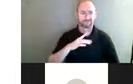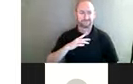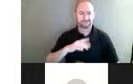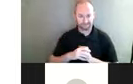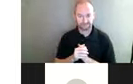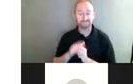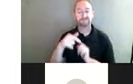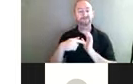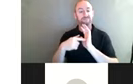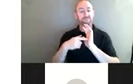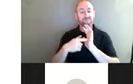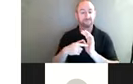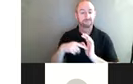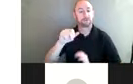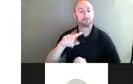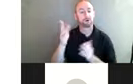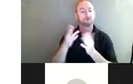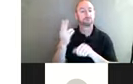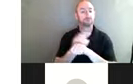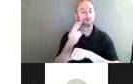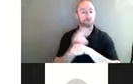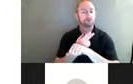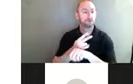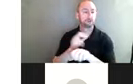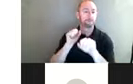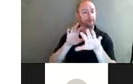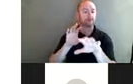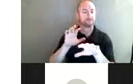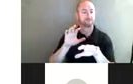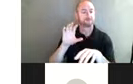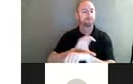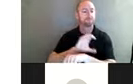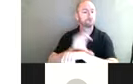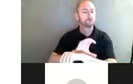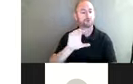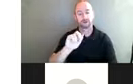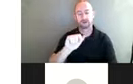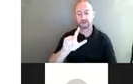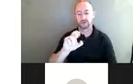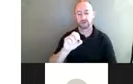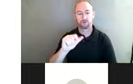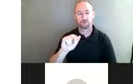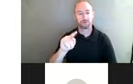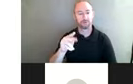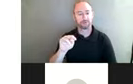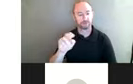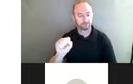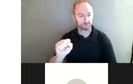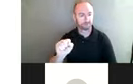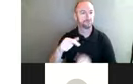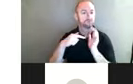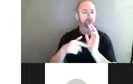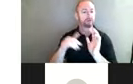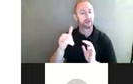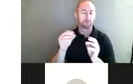In this example, the Park Service used magical computer algorithms to map a soundscape of the United States where yellow